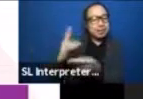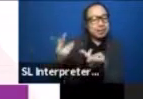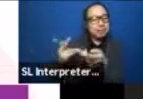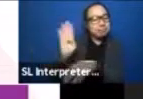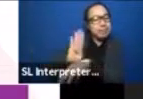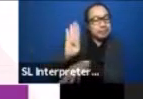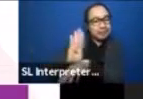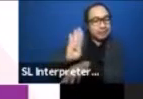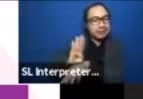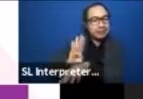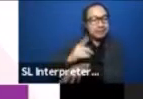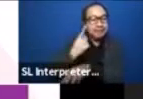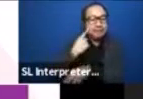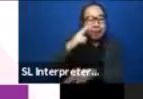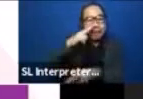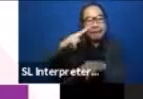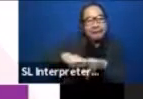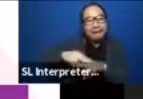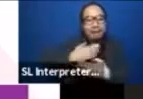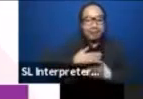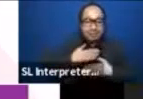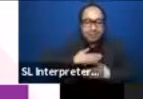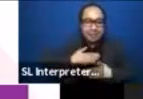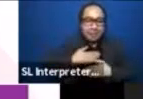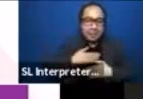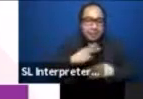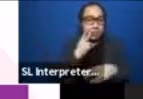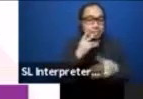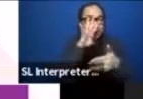the table show that the